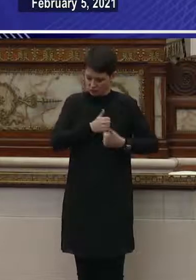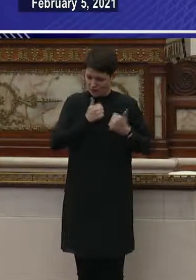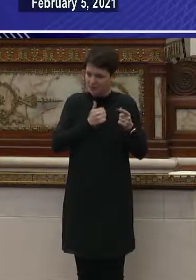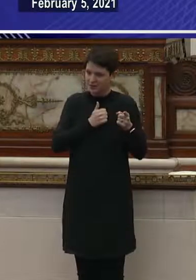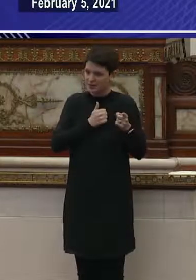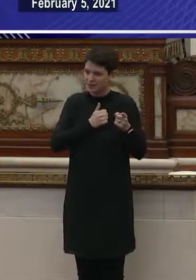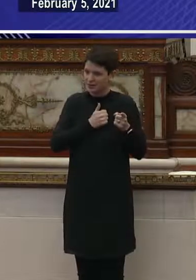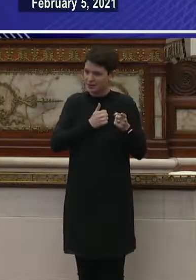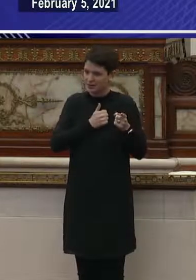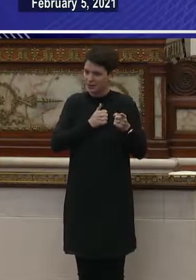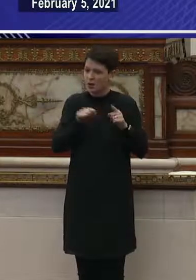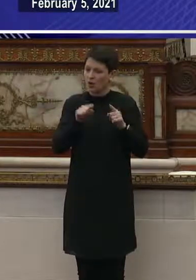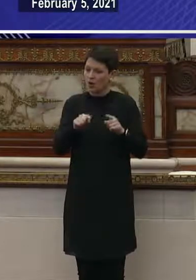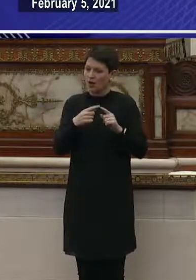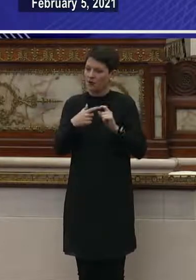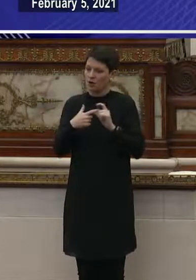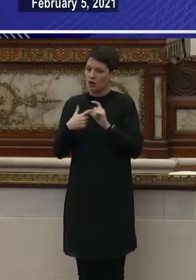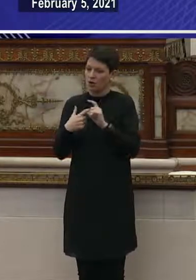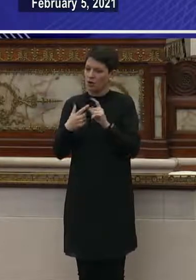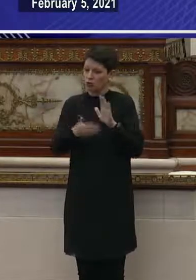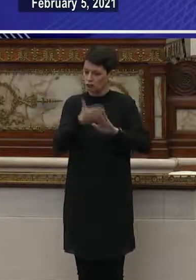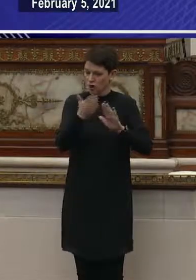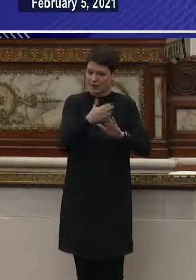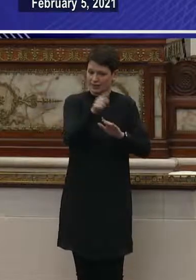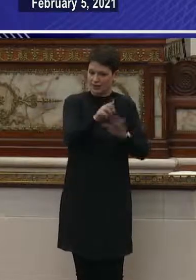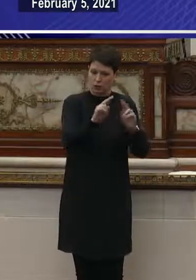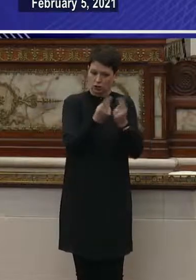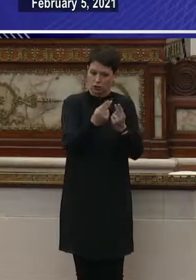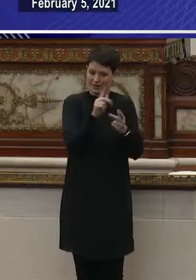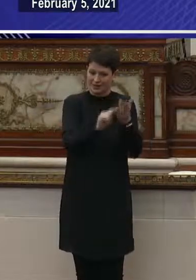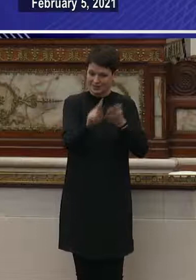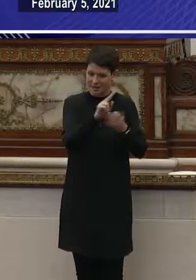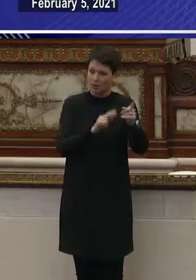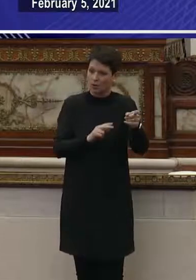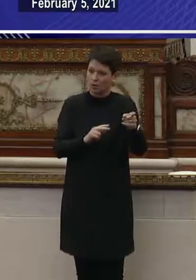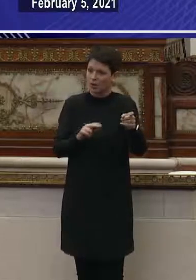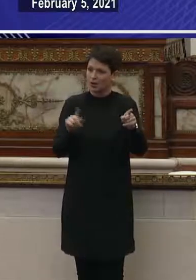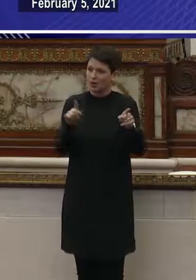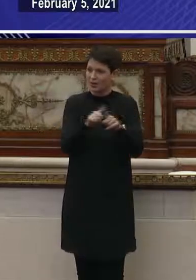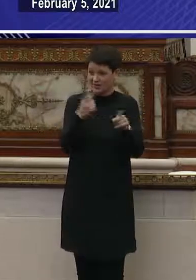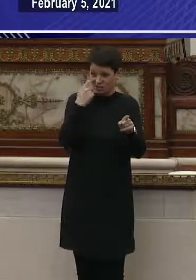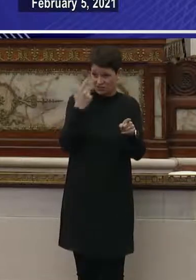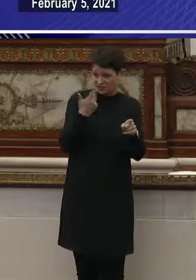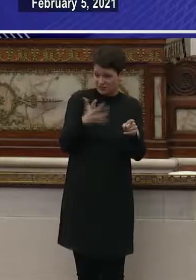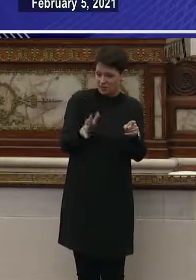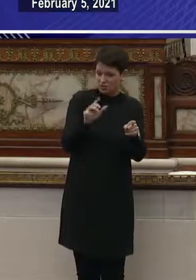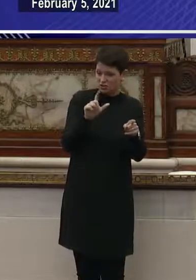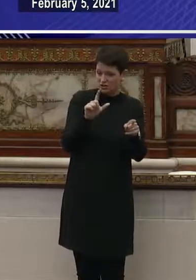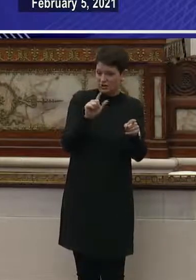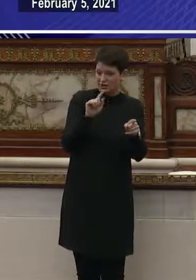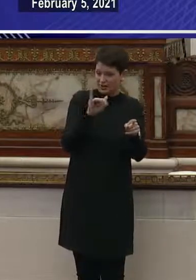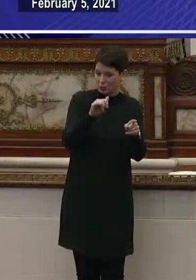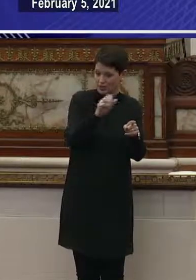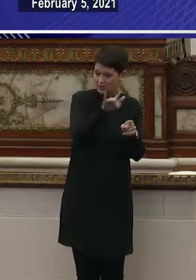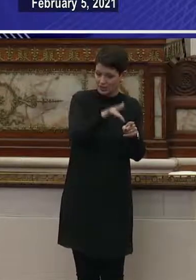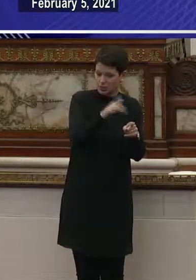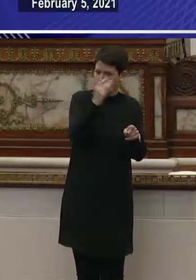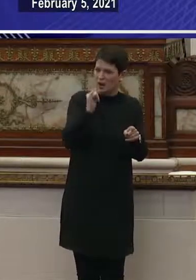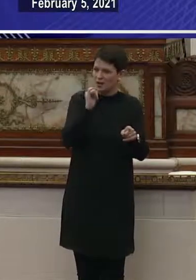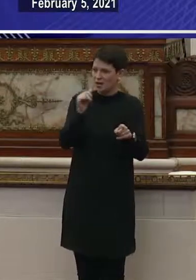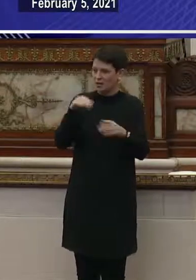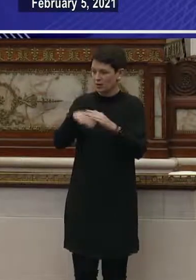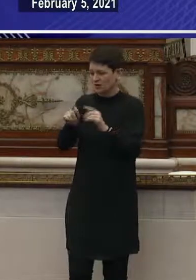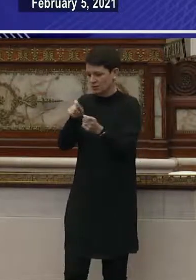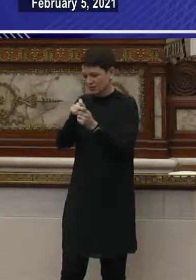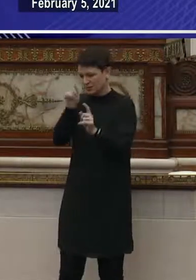to, while they're running another unit at Temple, like they just did last week, why couldn't they be in those